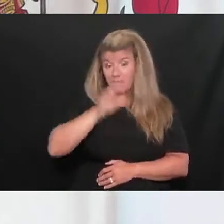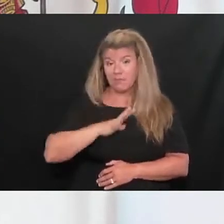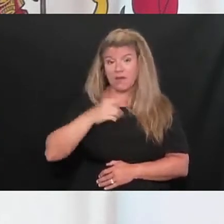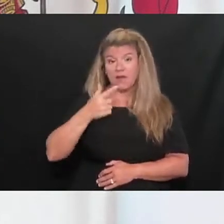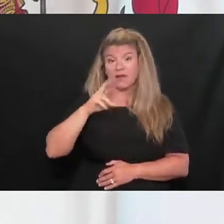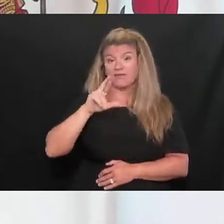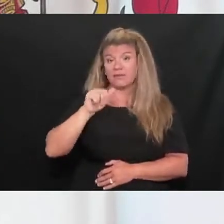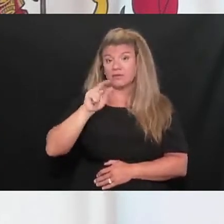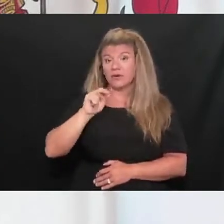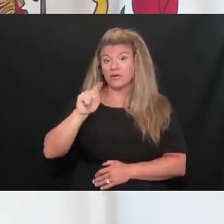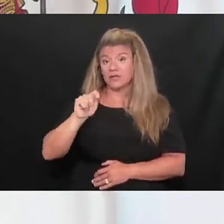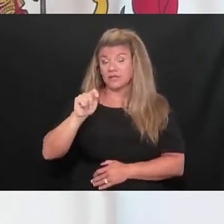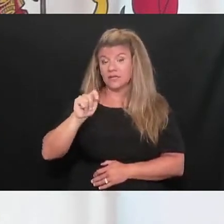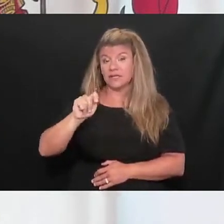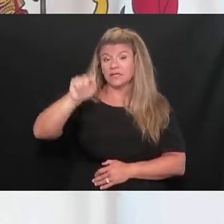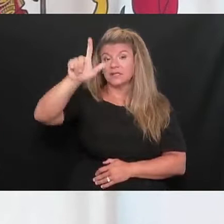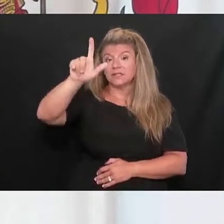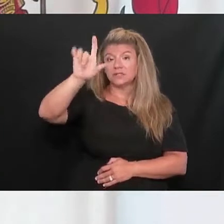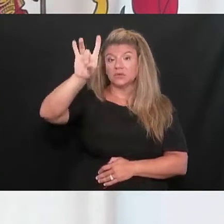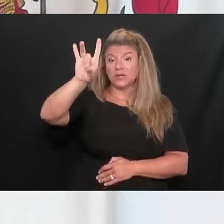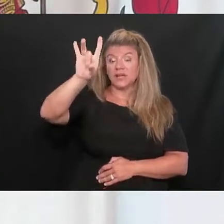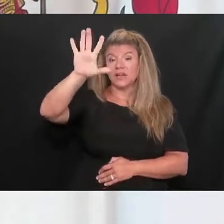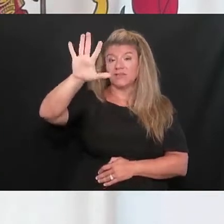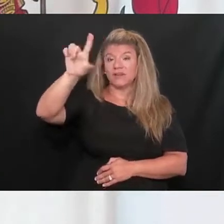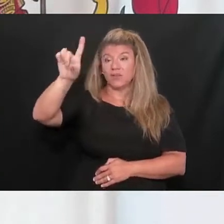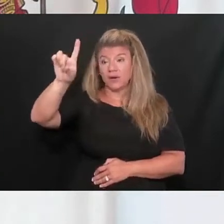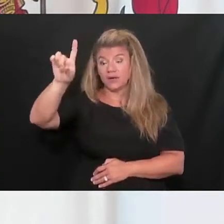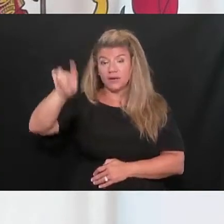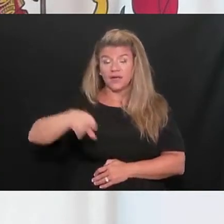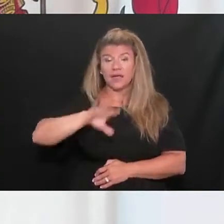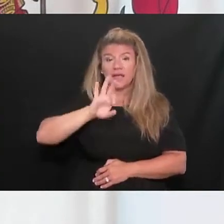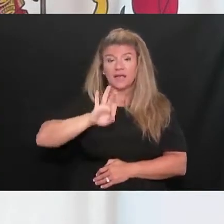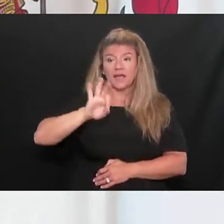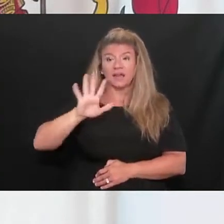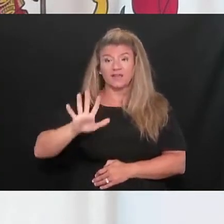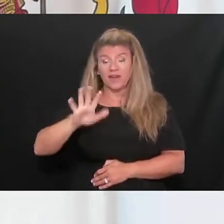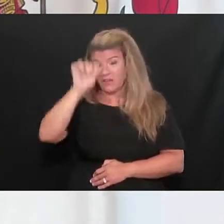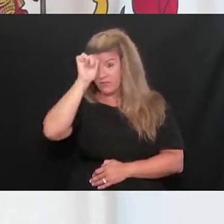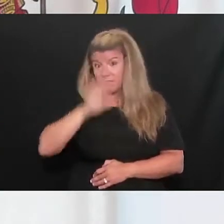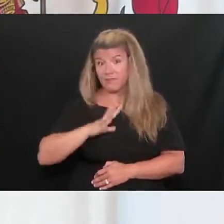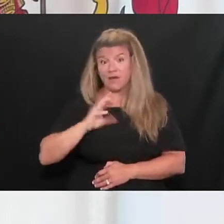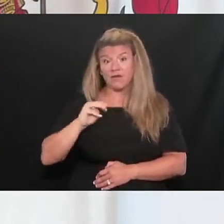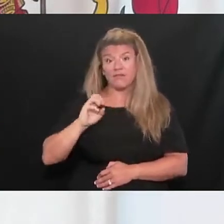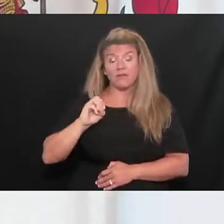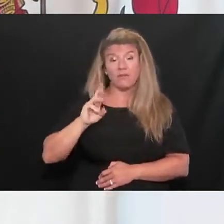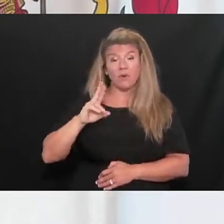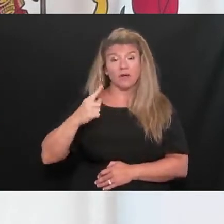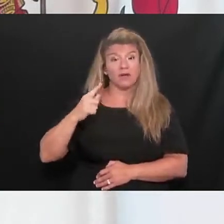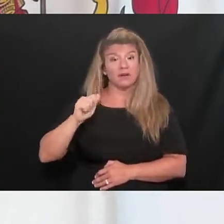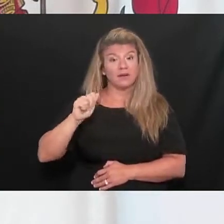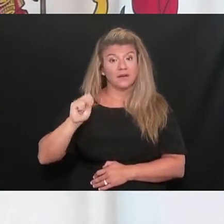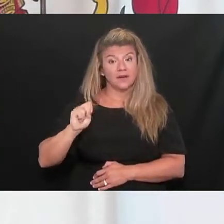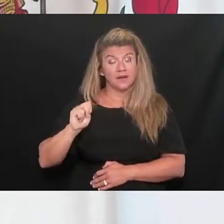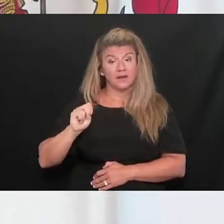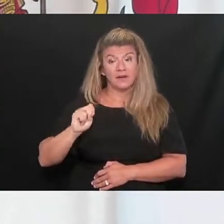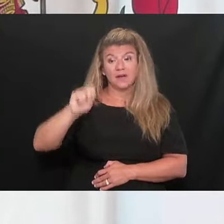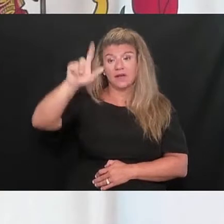Grant County. Our 2,851st death is a 95-year-old male from Morgan County.